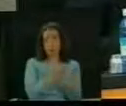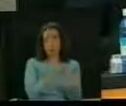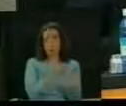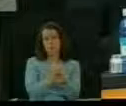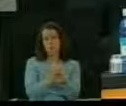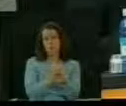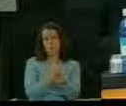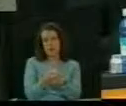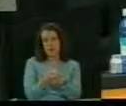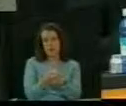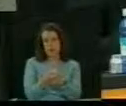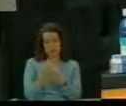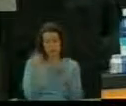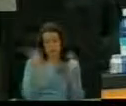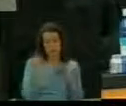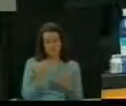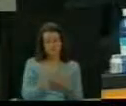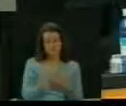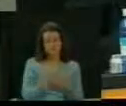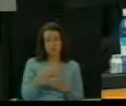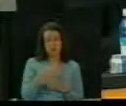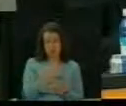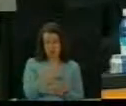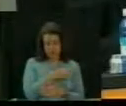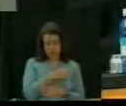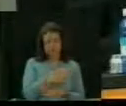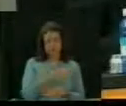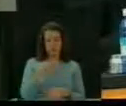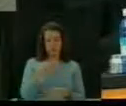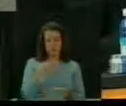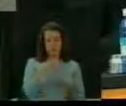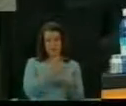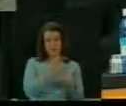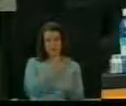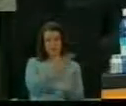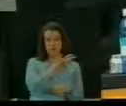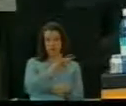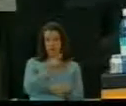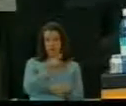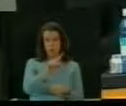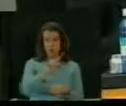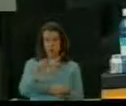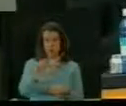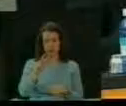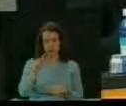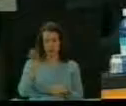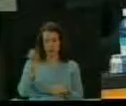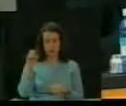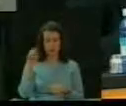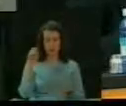Intergovernmental voted 7101 to approve with an amendment. Finance Committee?